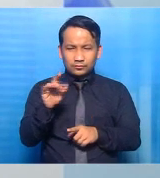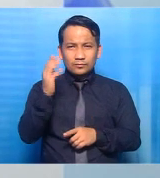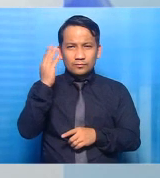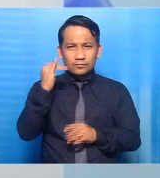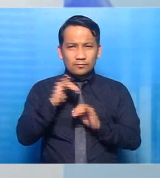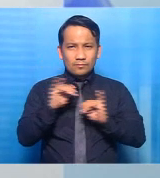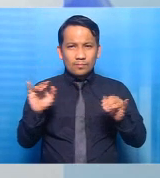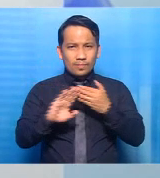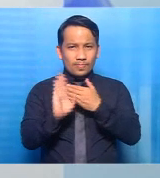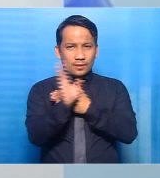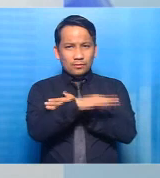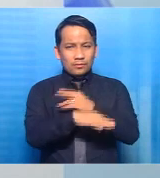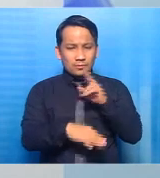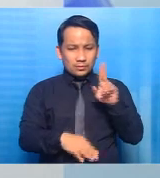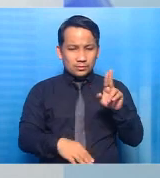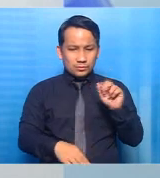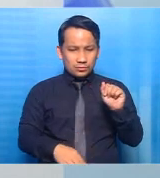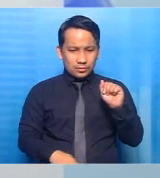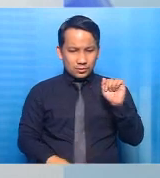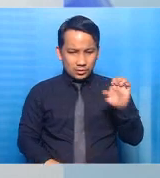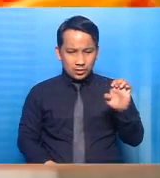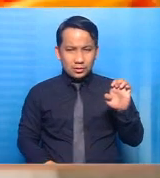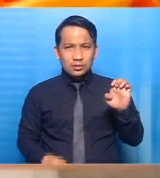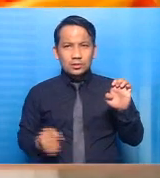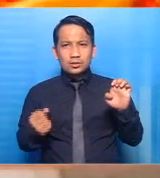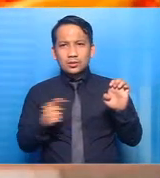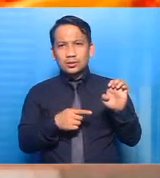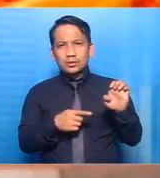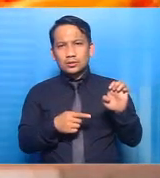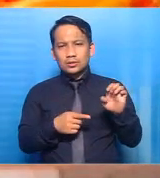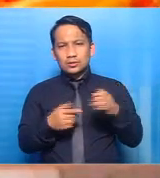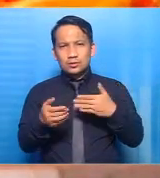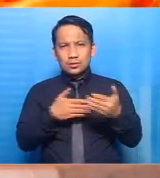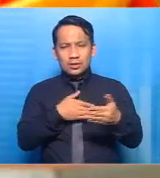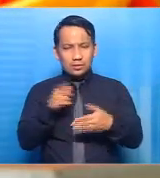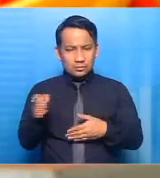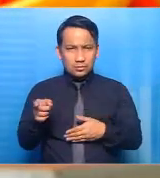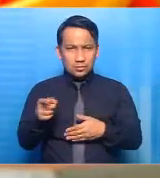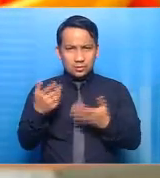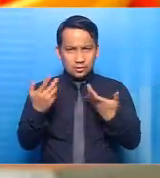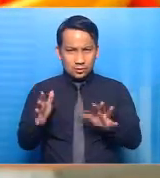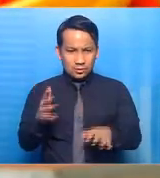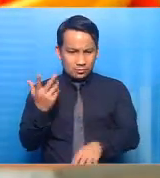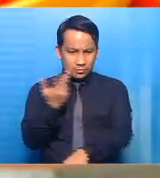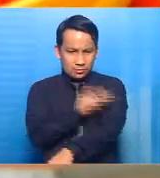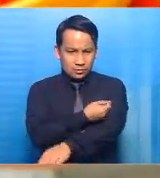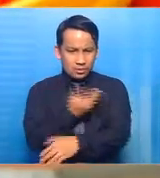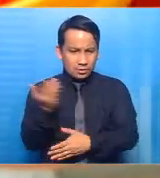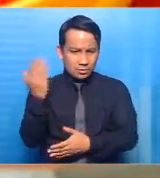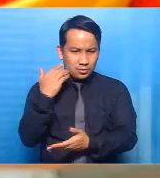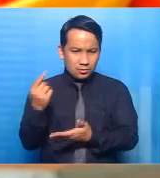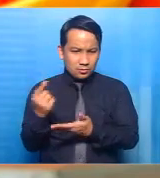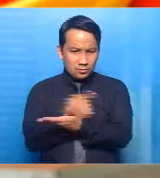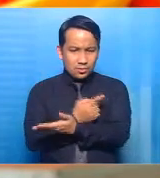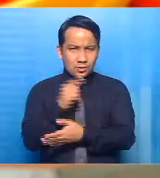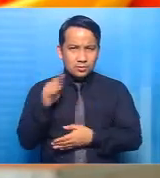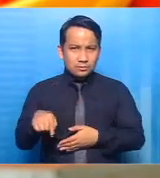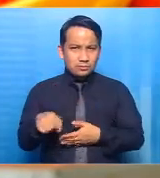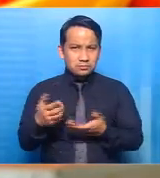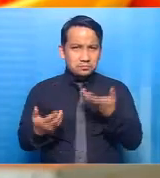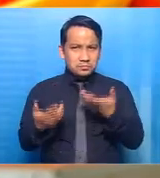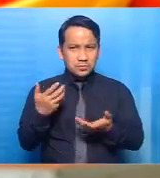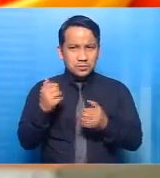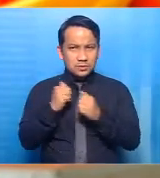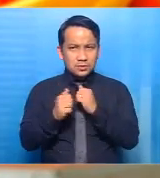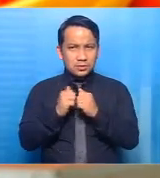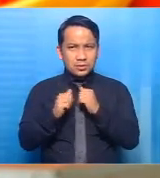dahil babalik na sana sa UAE. The procedure was quite lax because he was already vaccinated previously. So